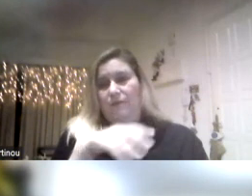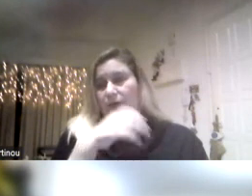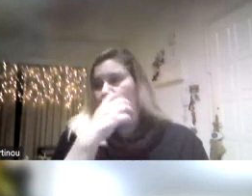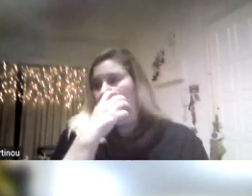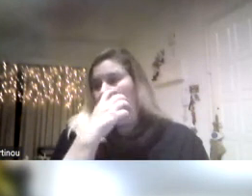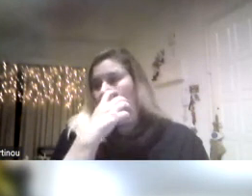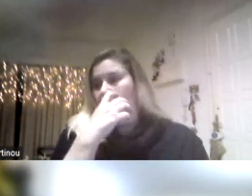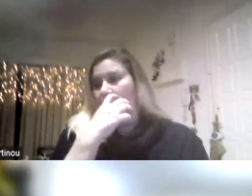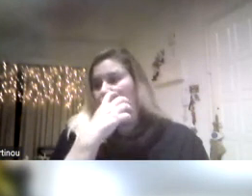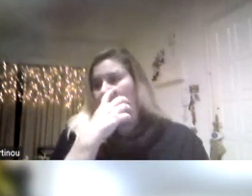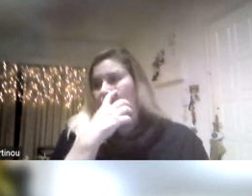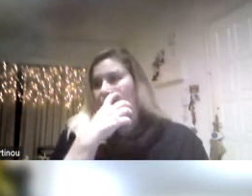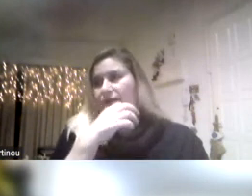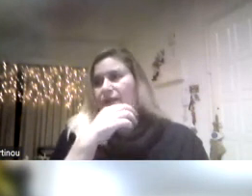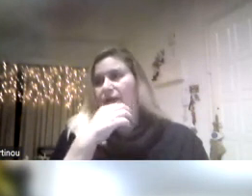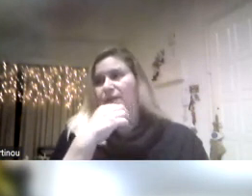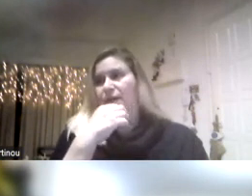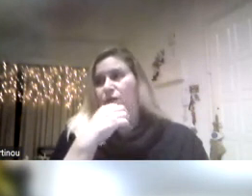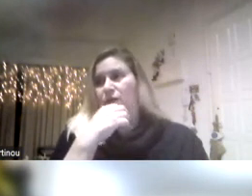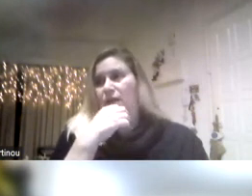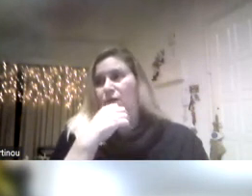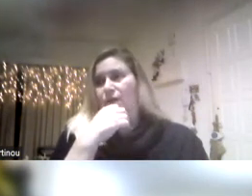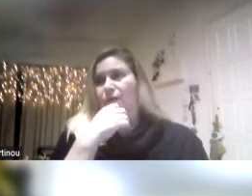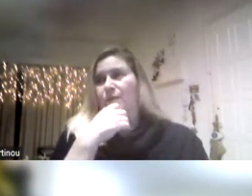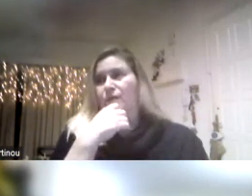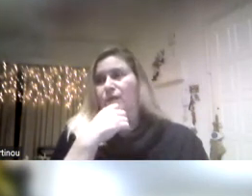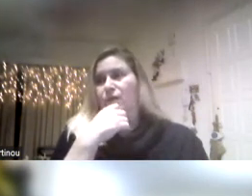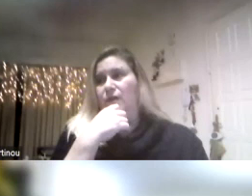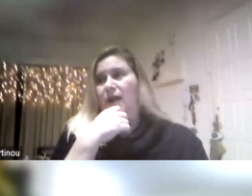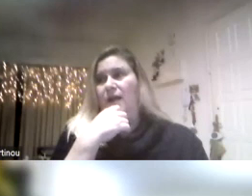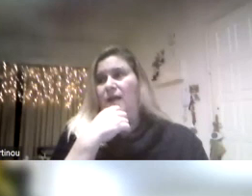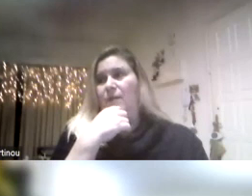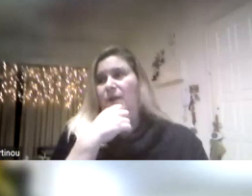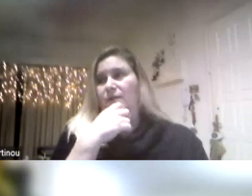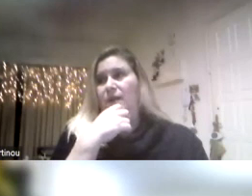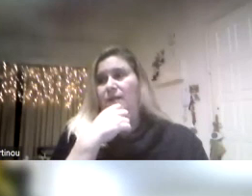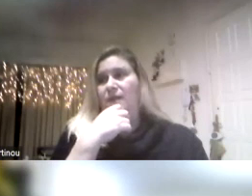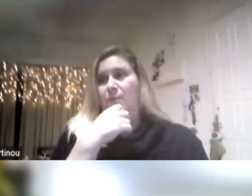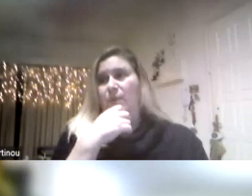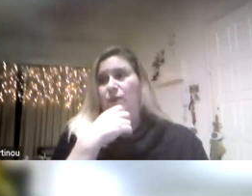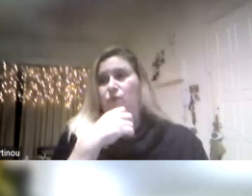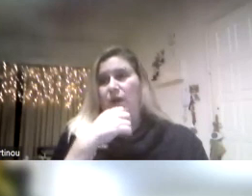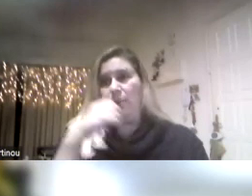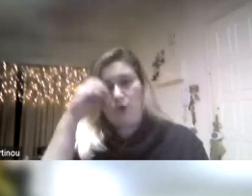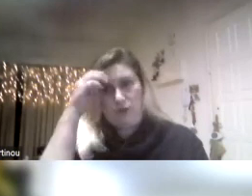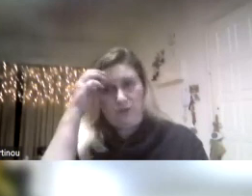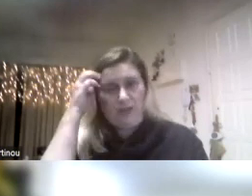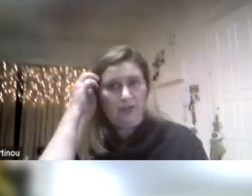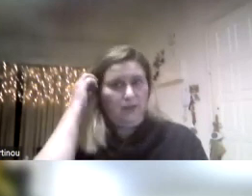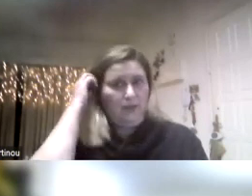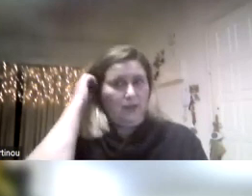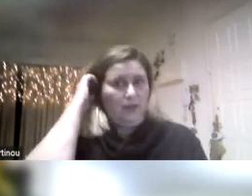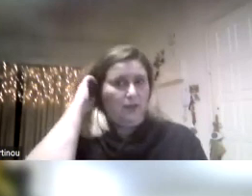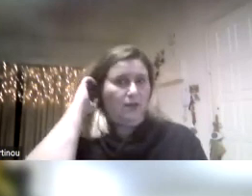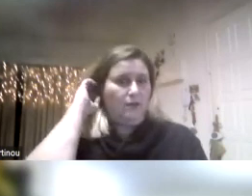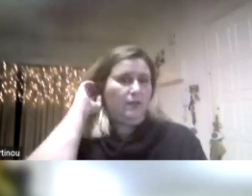have. I don't have a very recent update on the yellow fever mosquito in Larnaca, but the Aedes albopictus, we are monitoring it